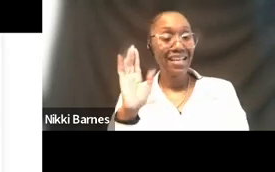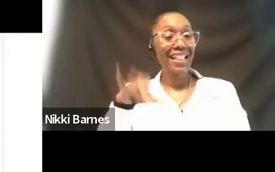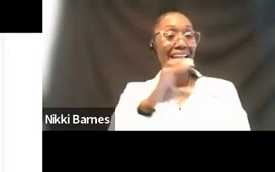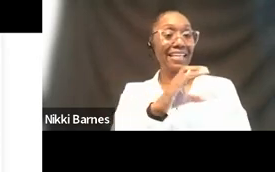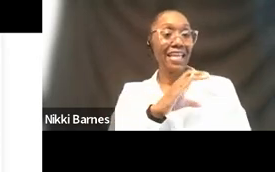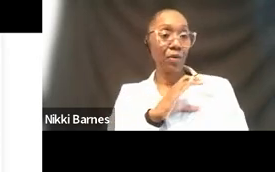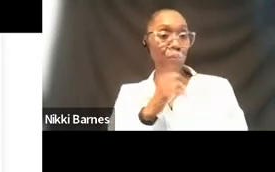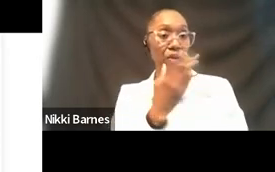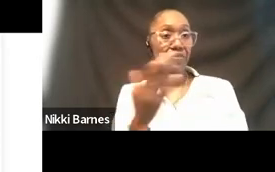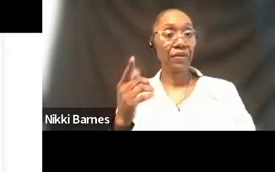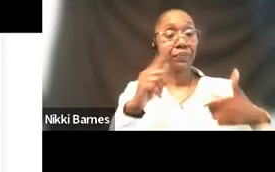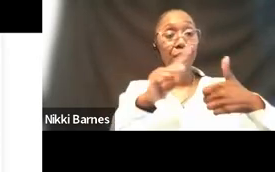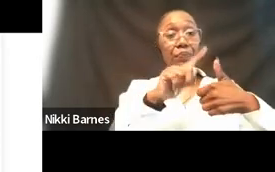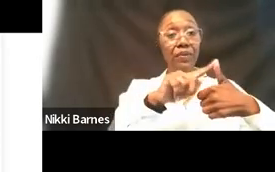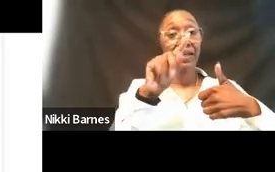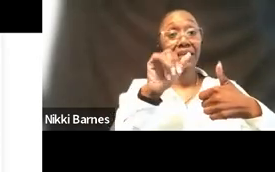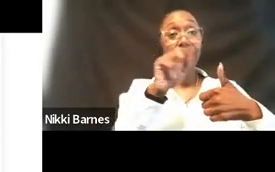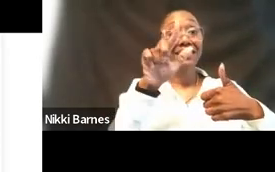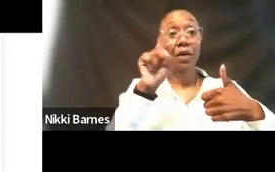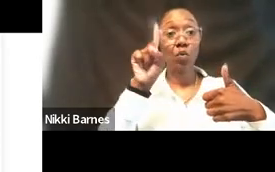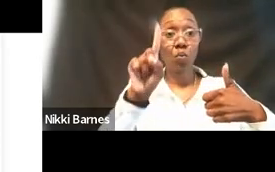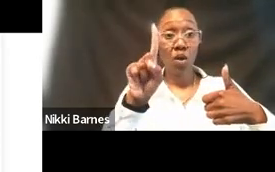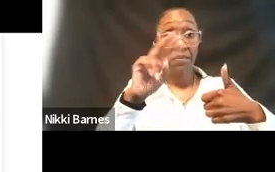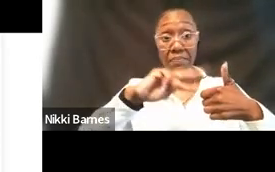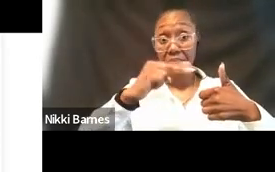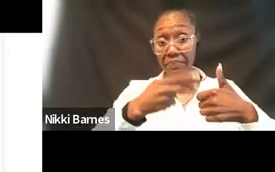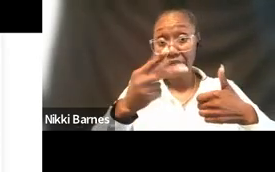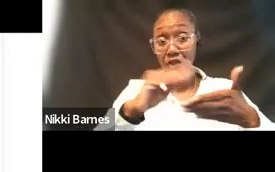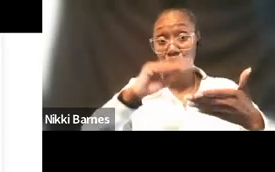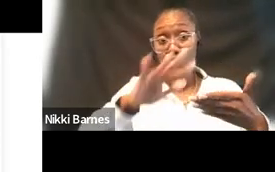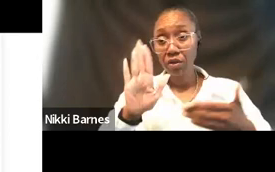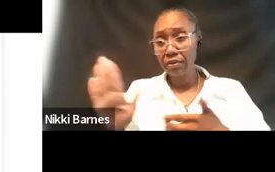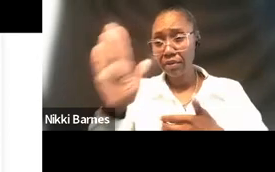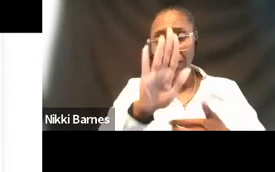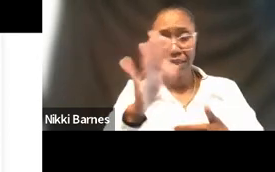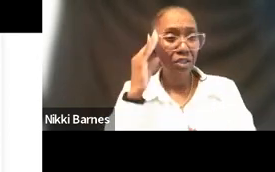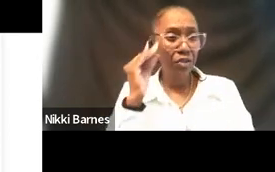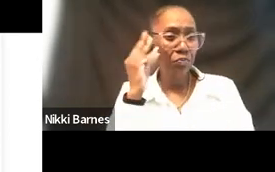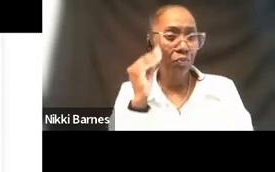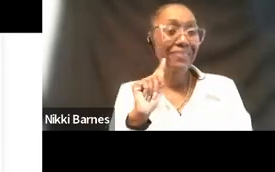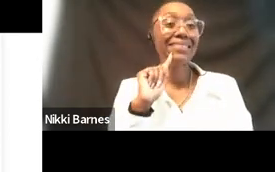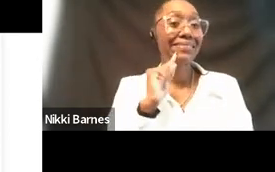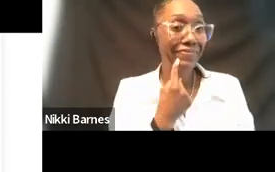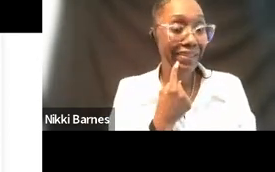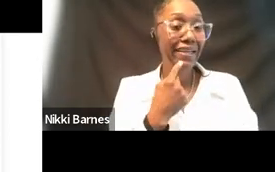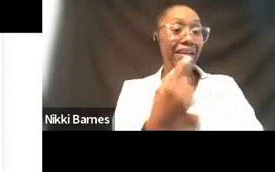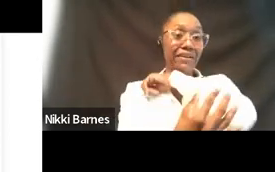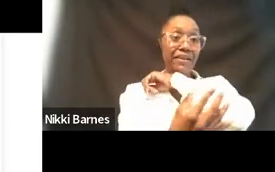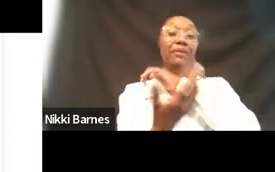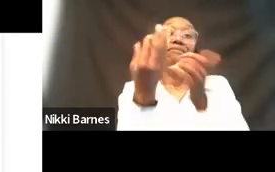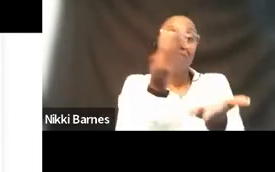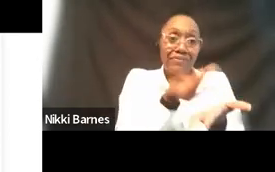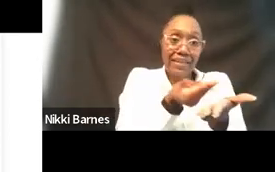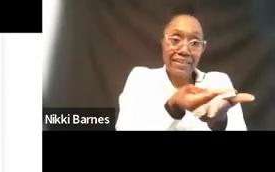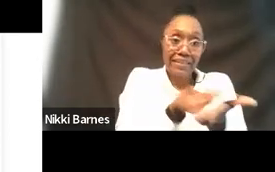that it is completely Title I, meaning that the students in that area experience significant financial breakdowns. In addition to the fact that